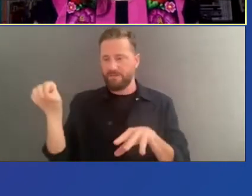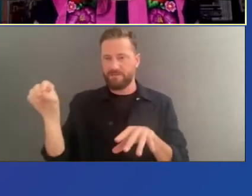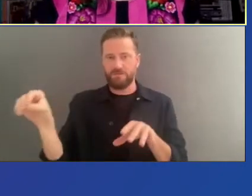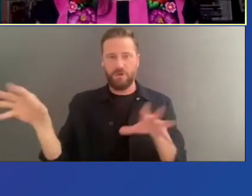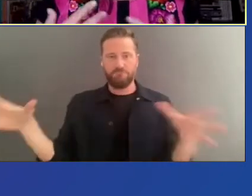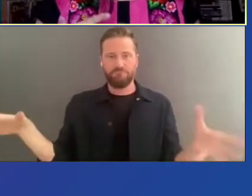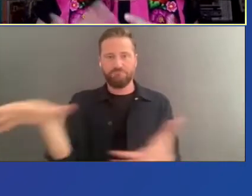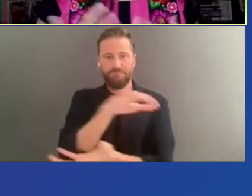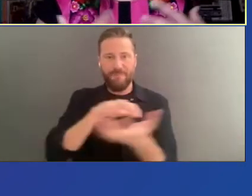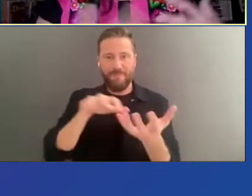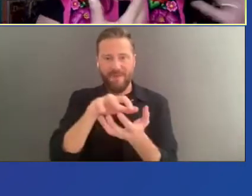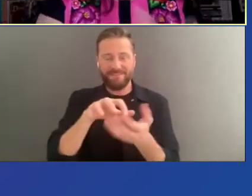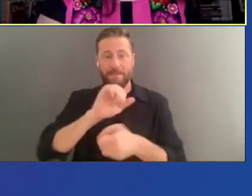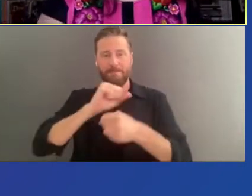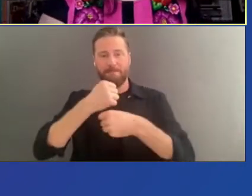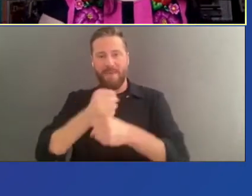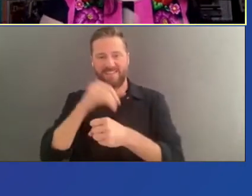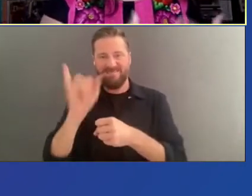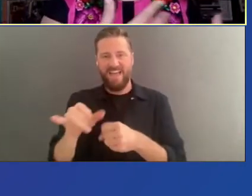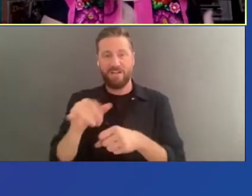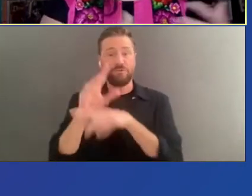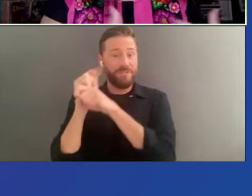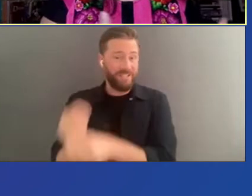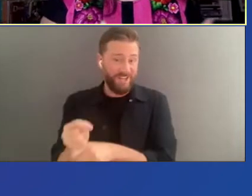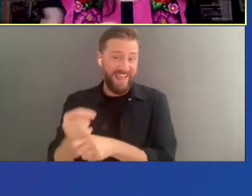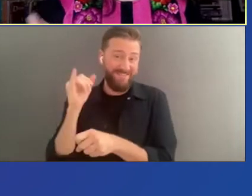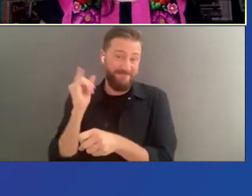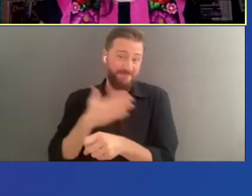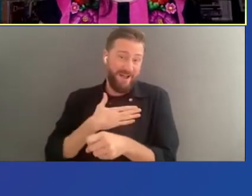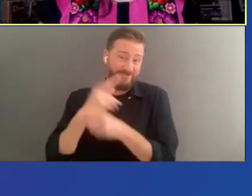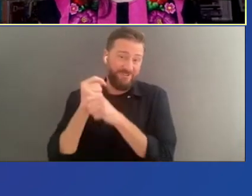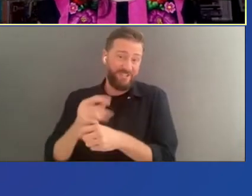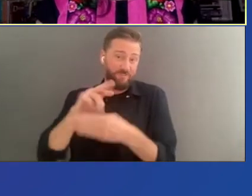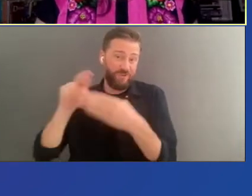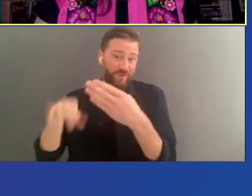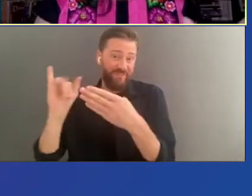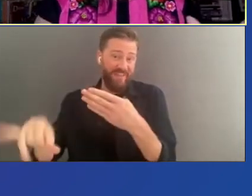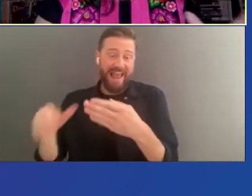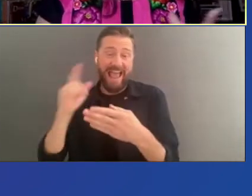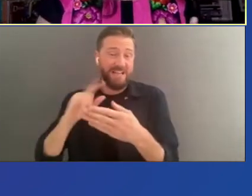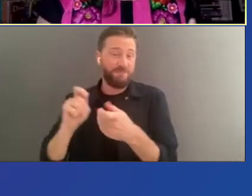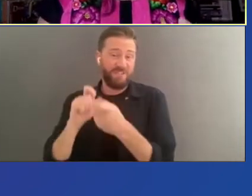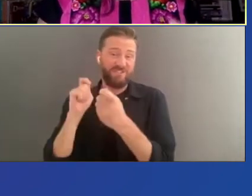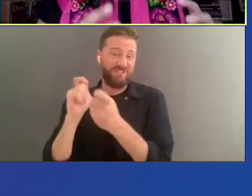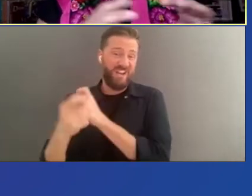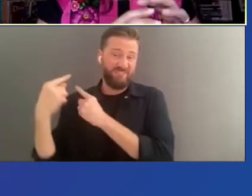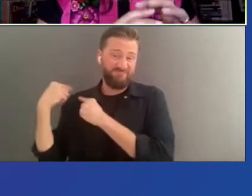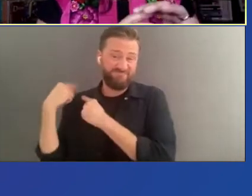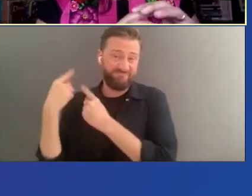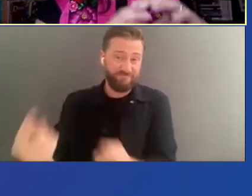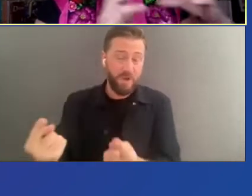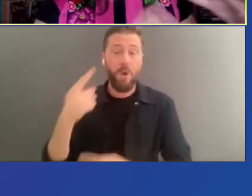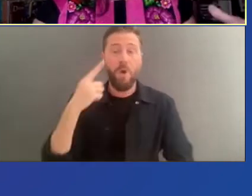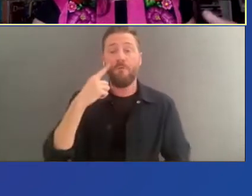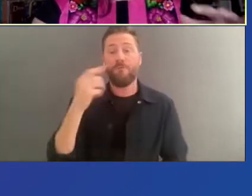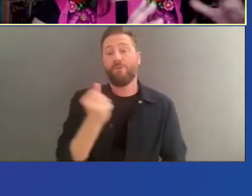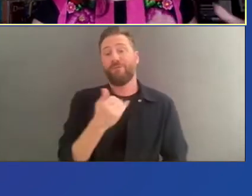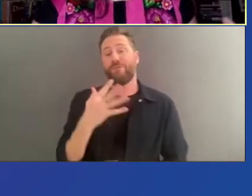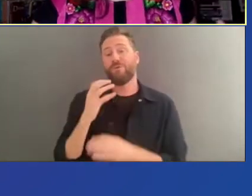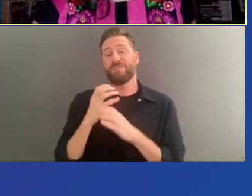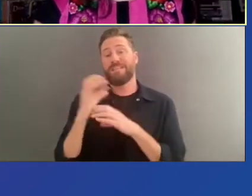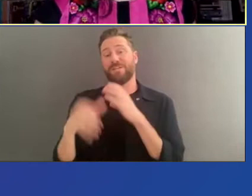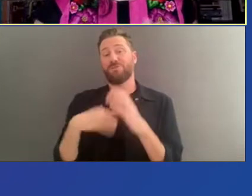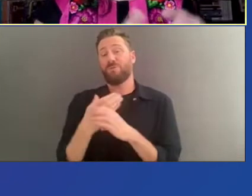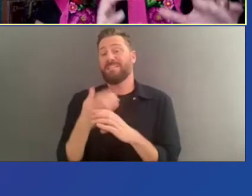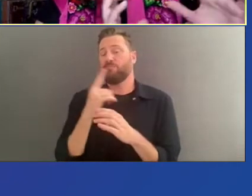tradition. So my tradition is a result of that, and it has been evolving ever since. For a couple of centuries, it stayed a